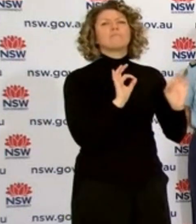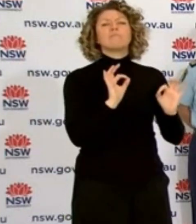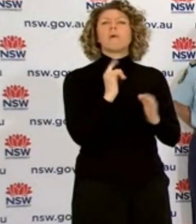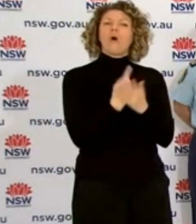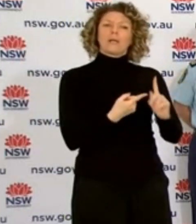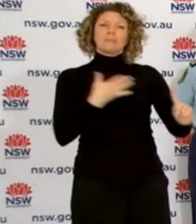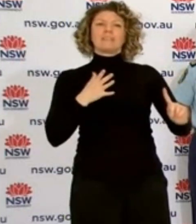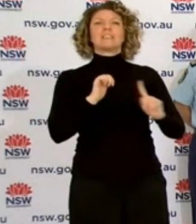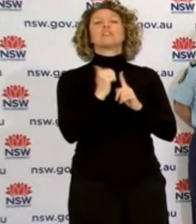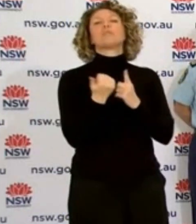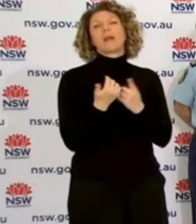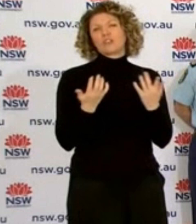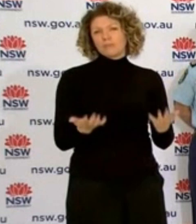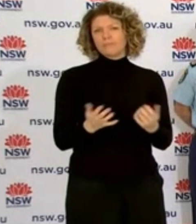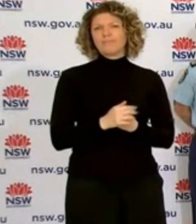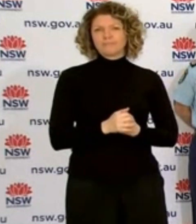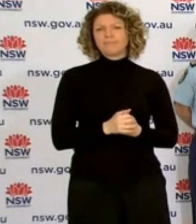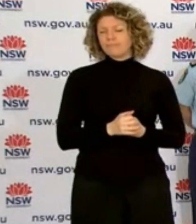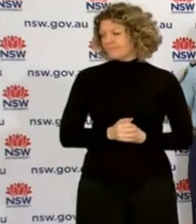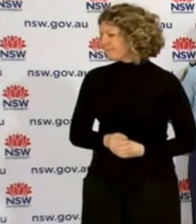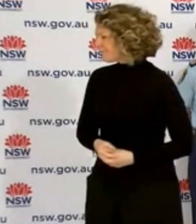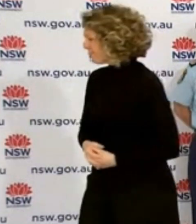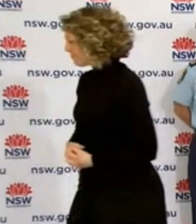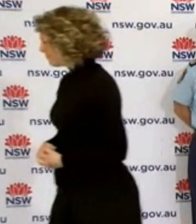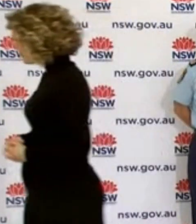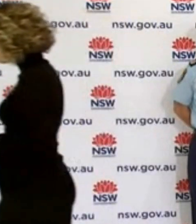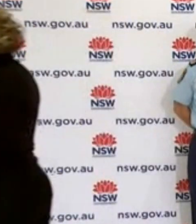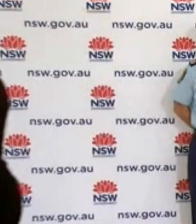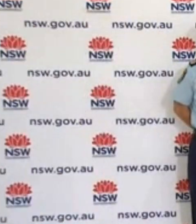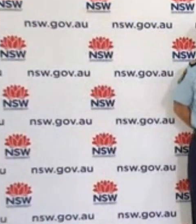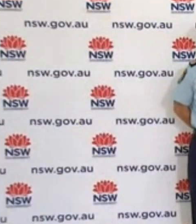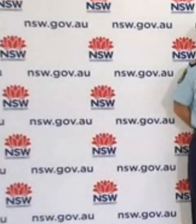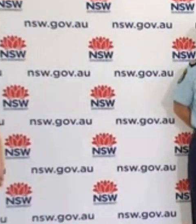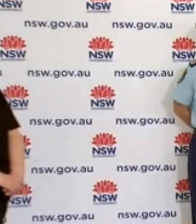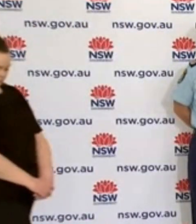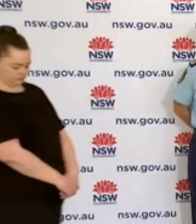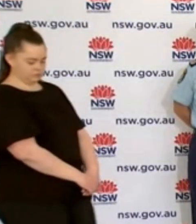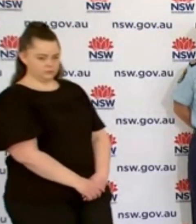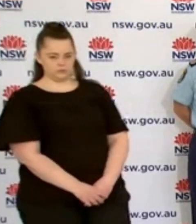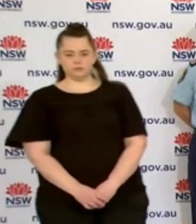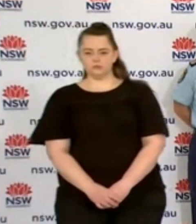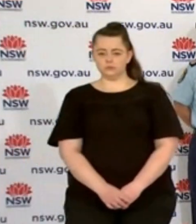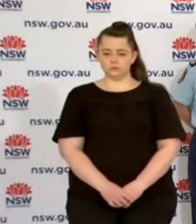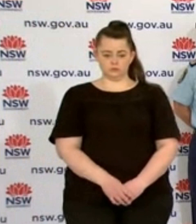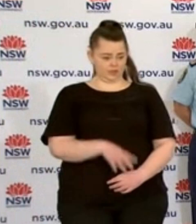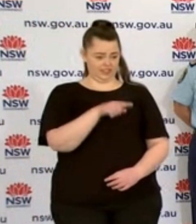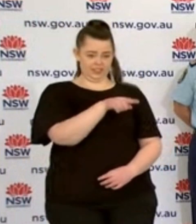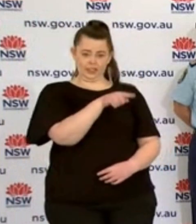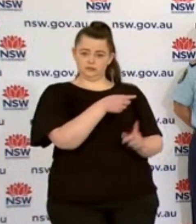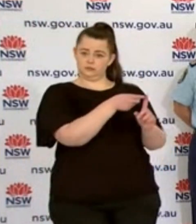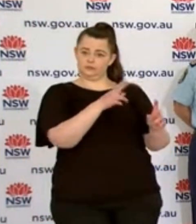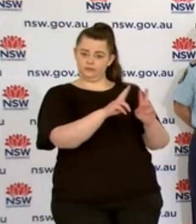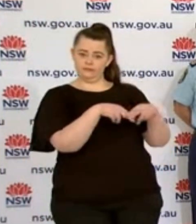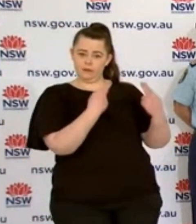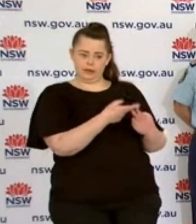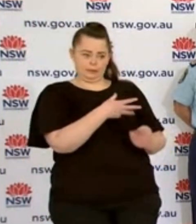specific circumstances. In this particular case, the person had been staying at home. A police check confirmed that a couple of days beforehand. So again, look,